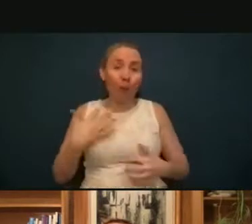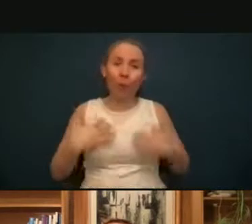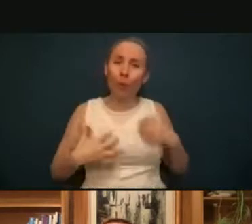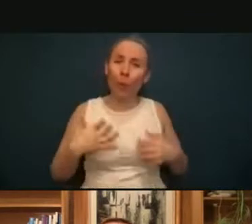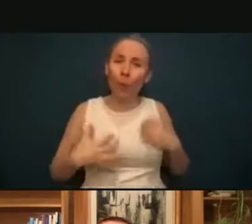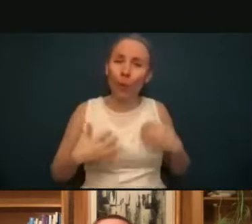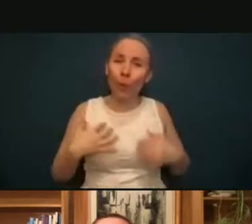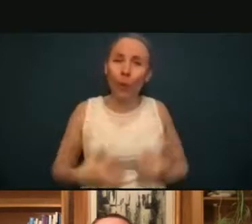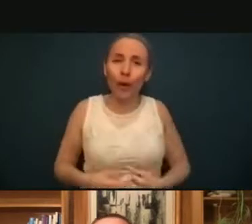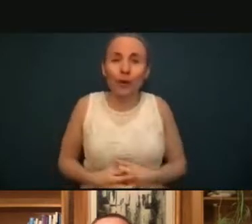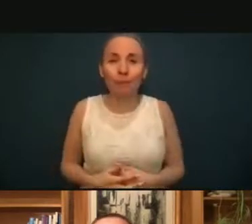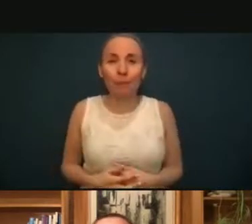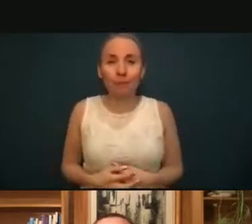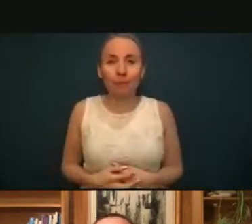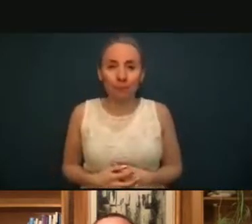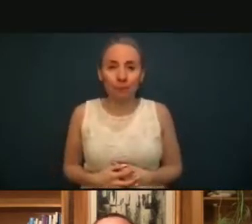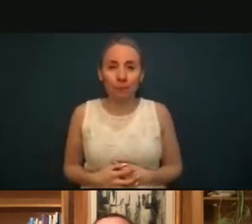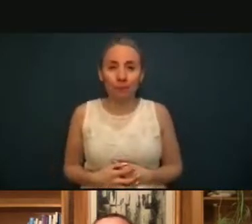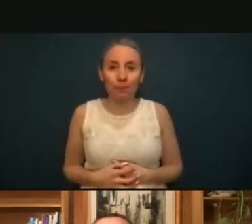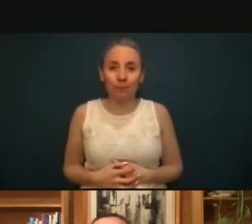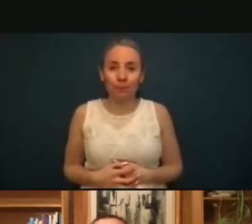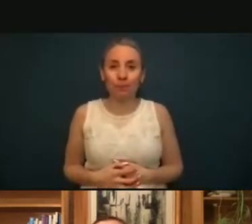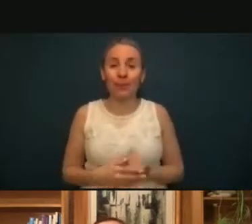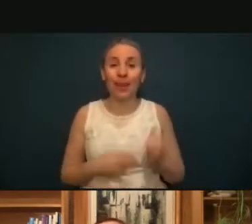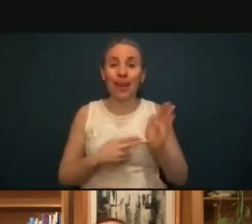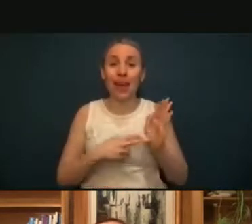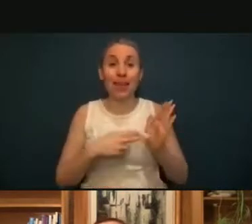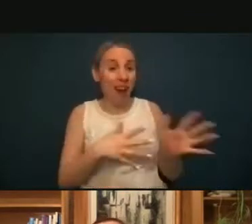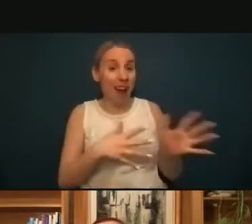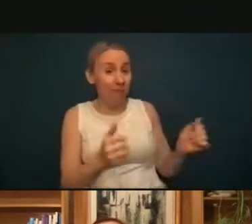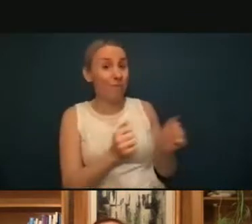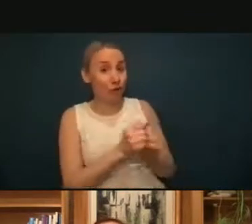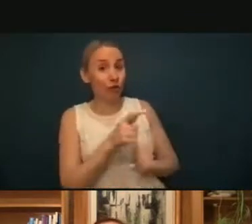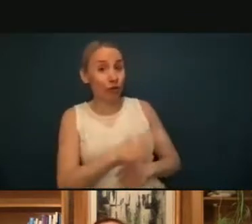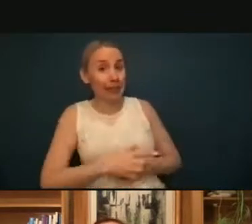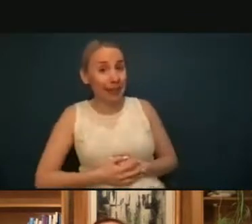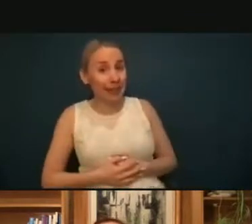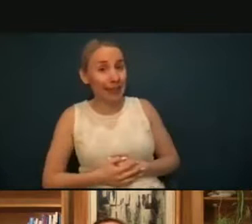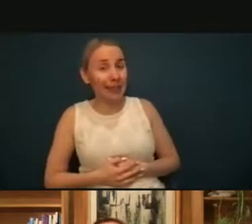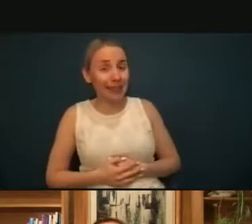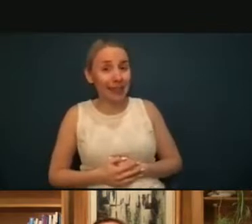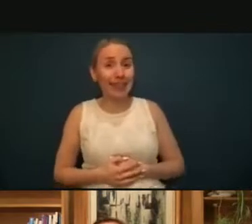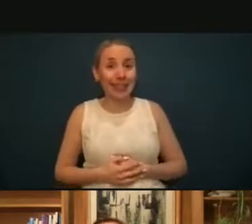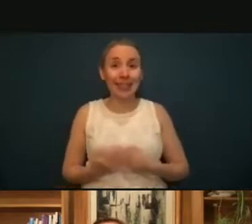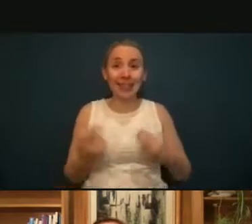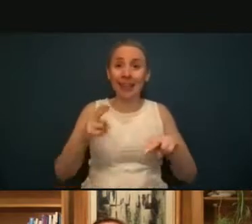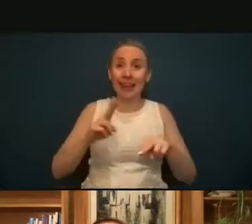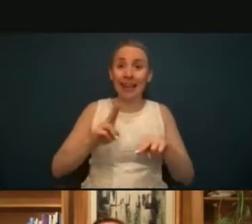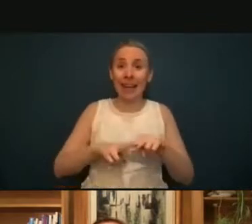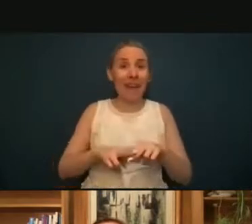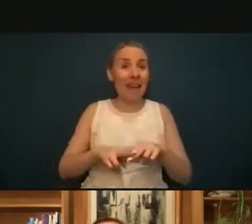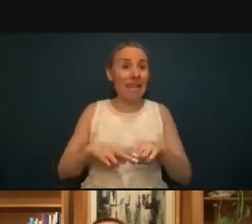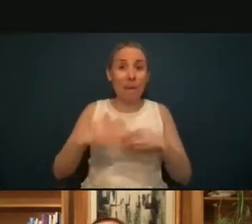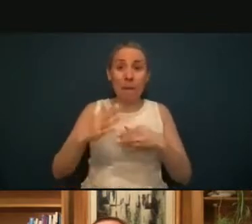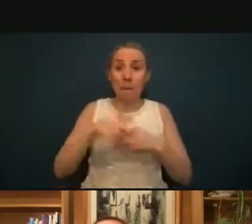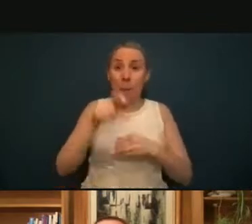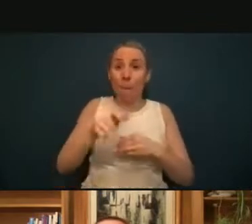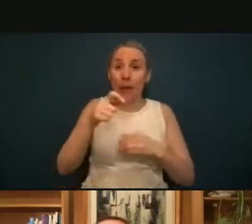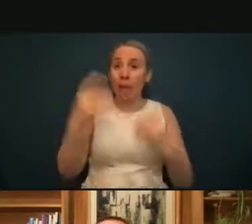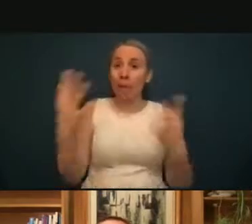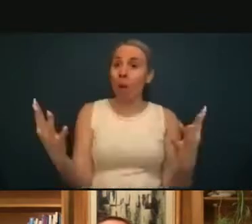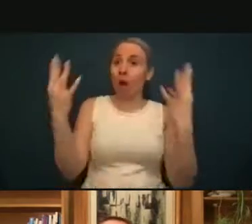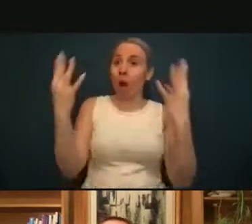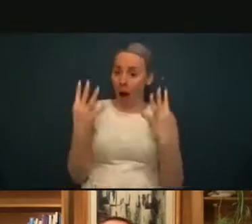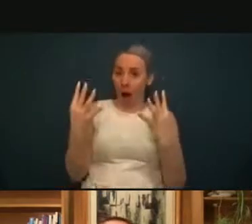I completely agree. It is just like the more people that there are around the table, the more chance